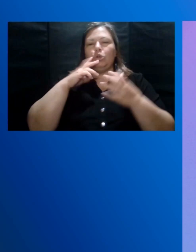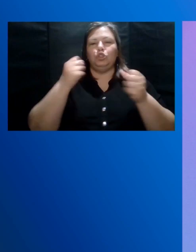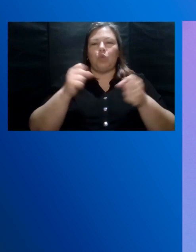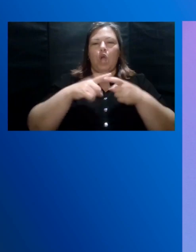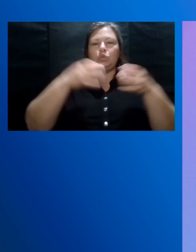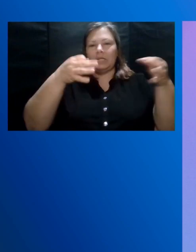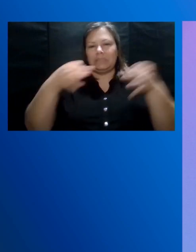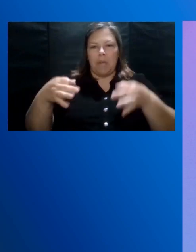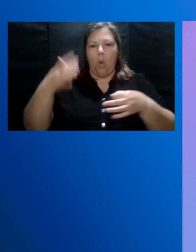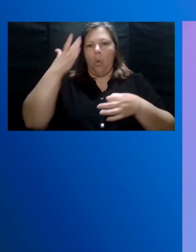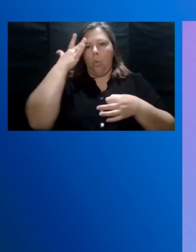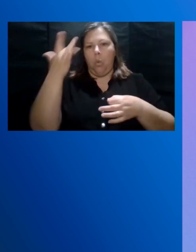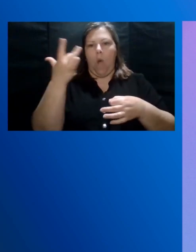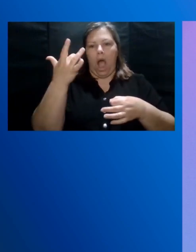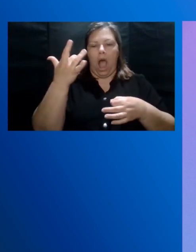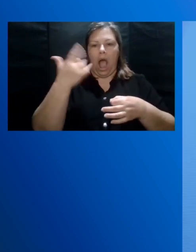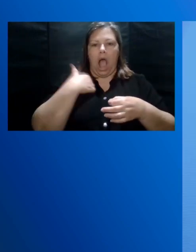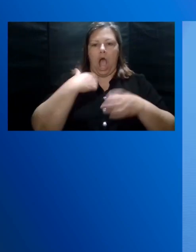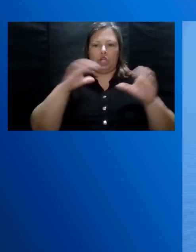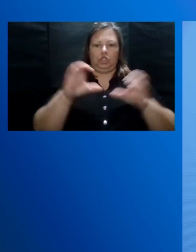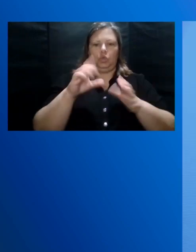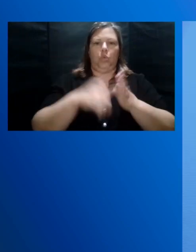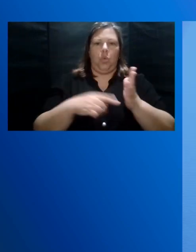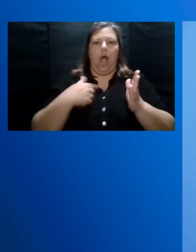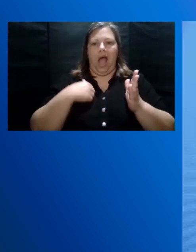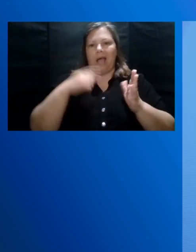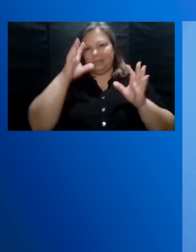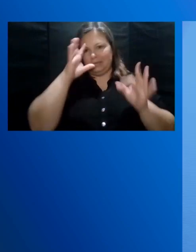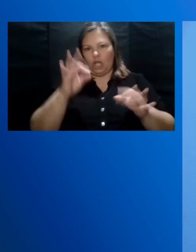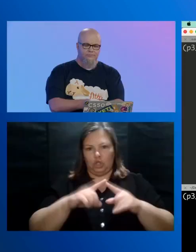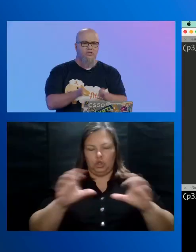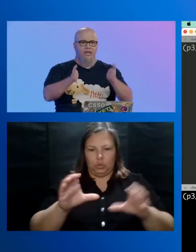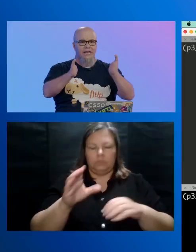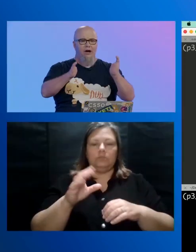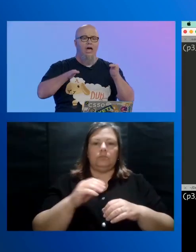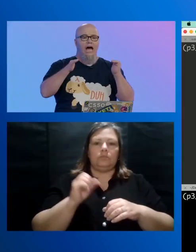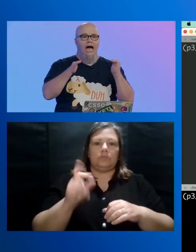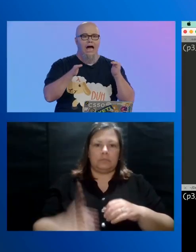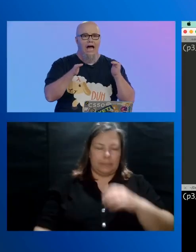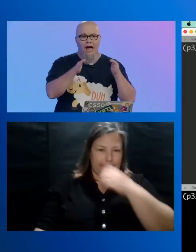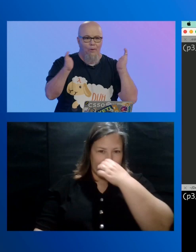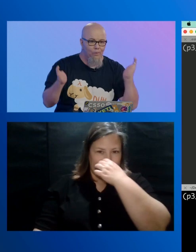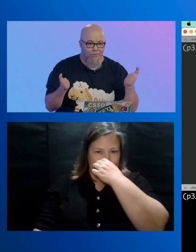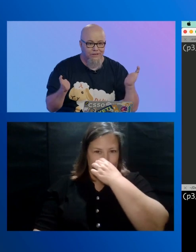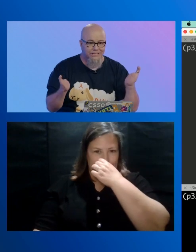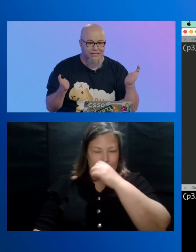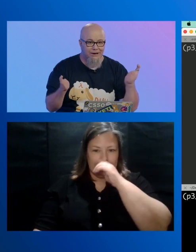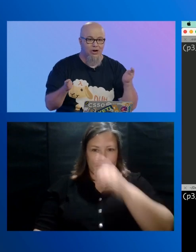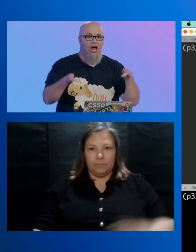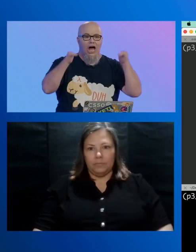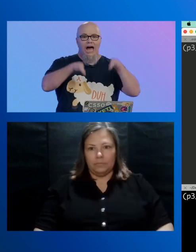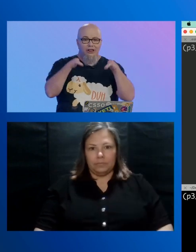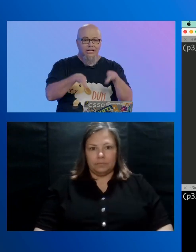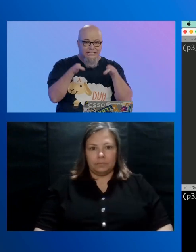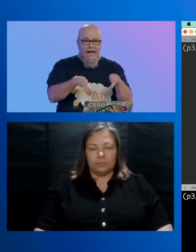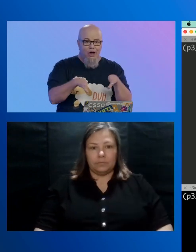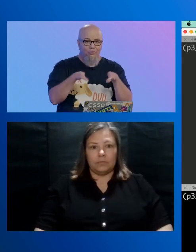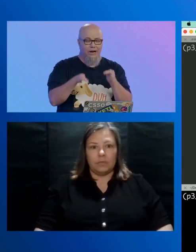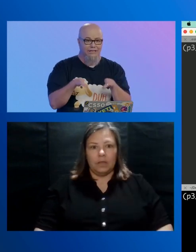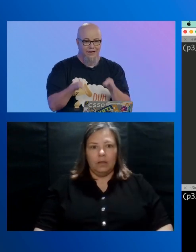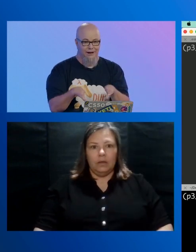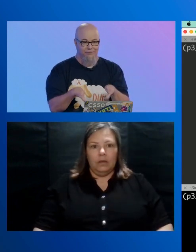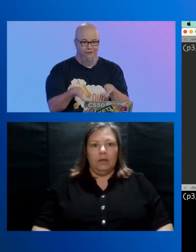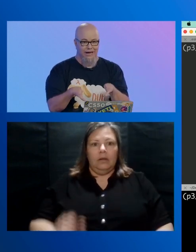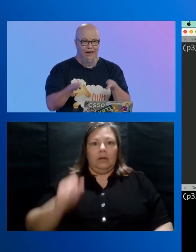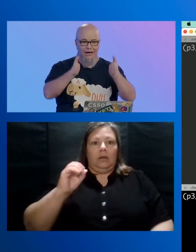why I do the things I do. So let's get started. Now, disclaimer, I look down